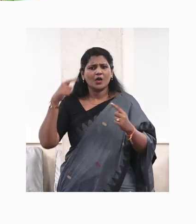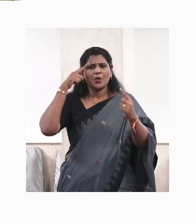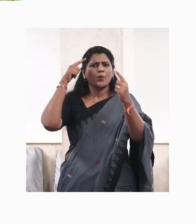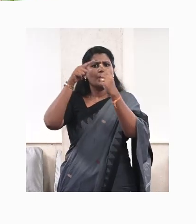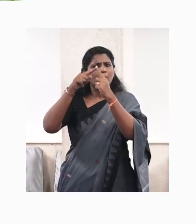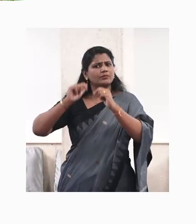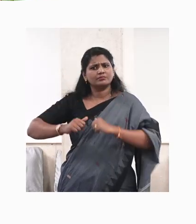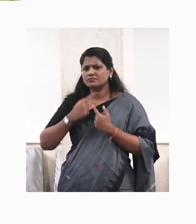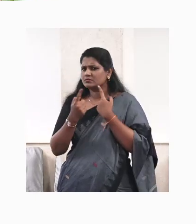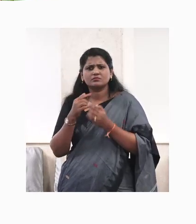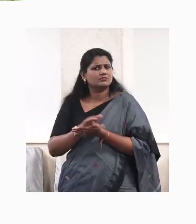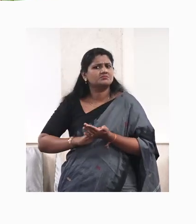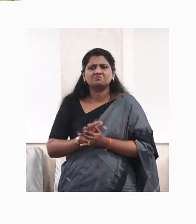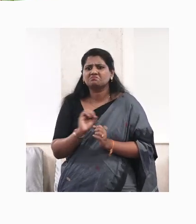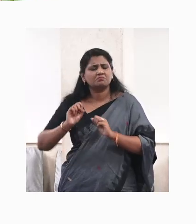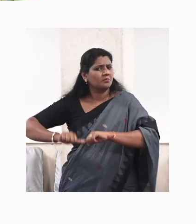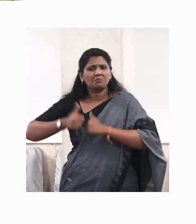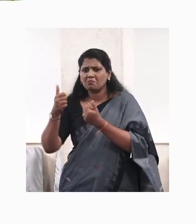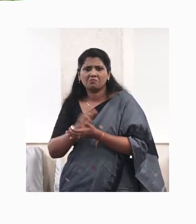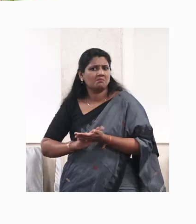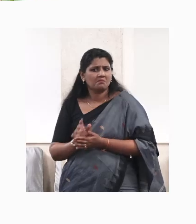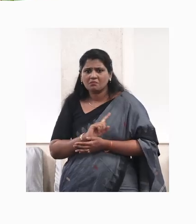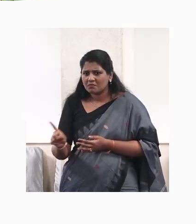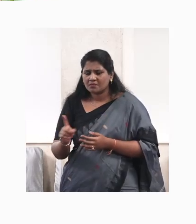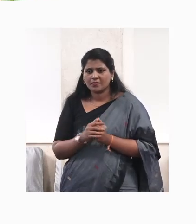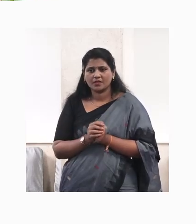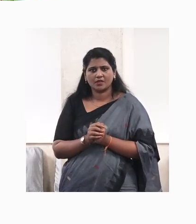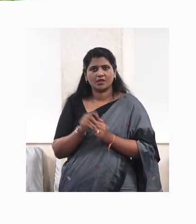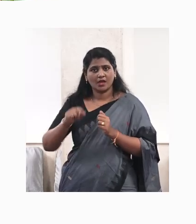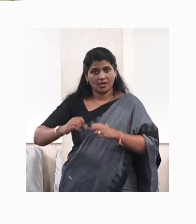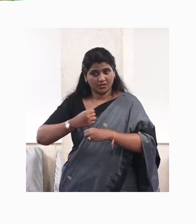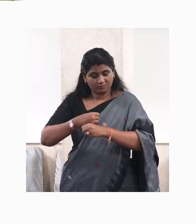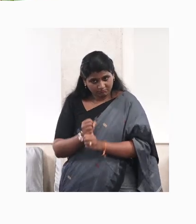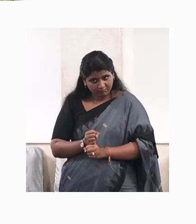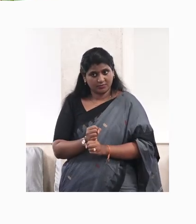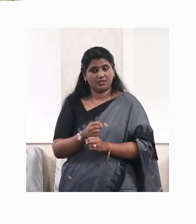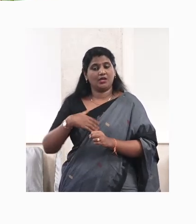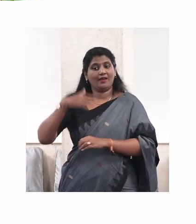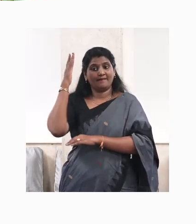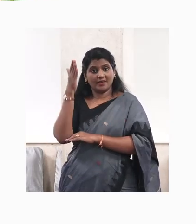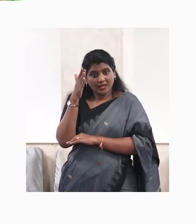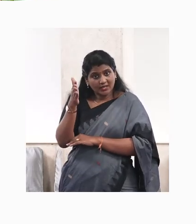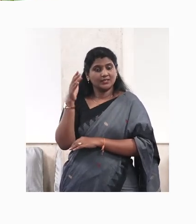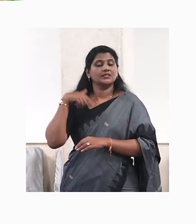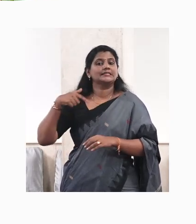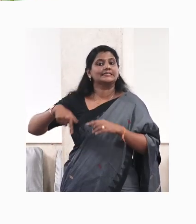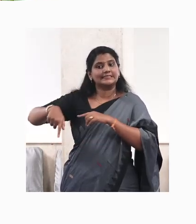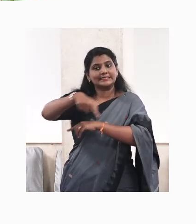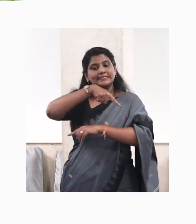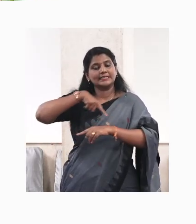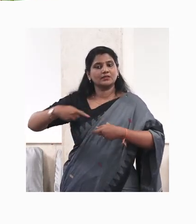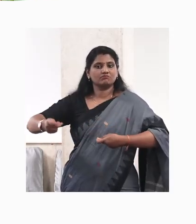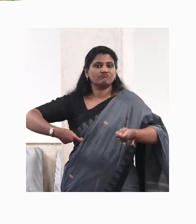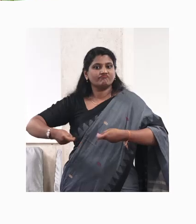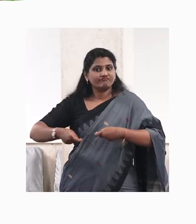to talk, is not to win. Your dialogue is to create and facilitate the conversation. So